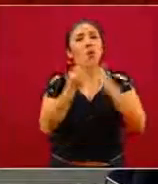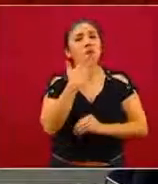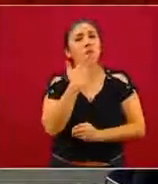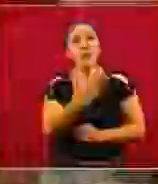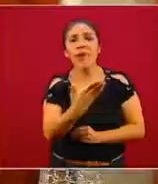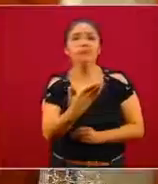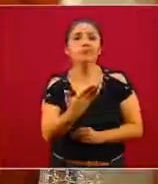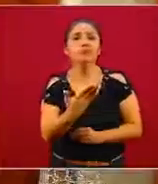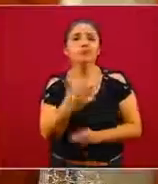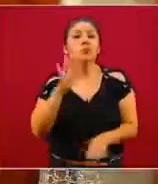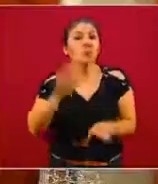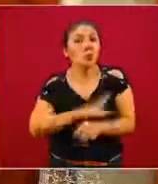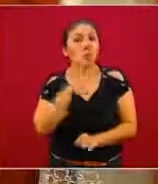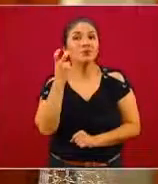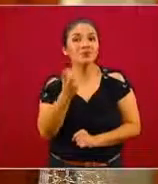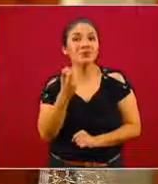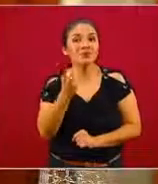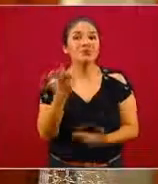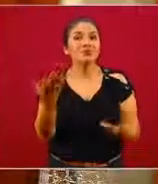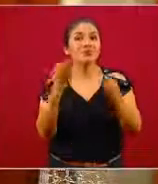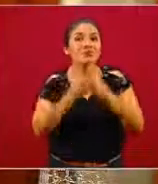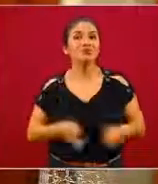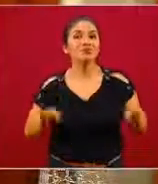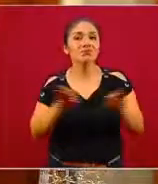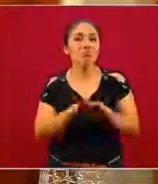to adequate nutrition.